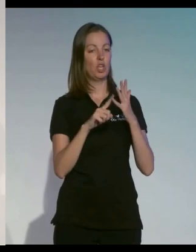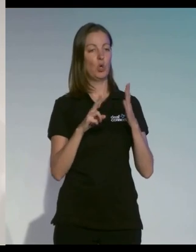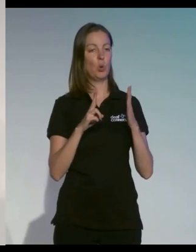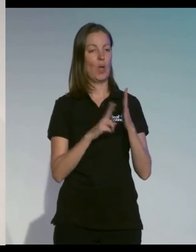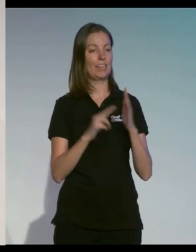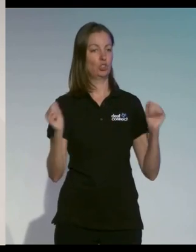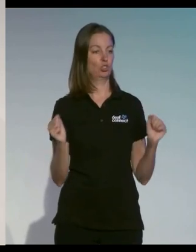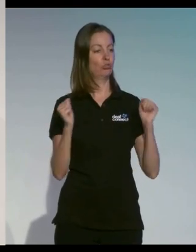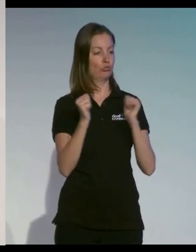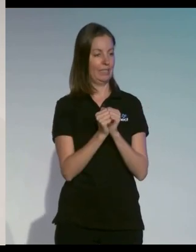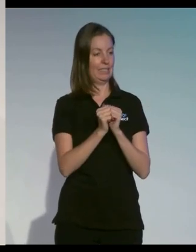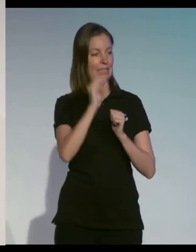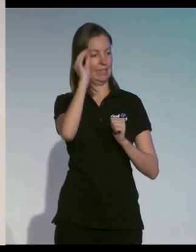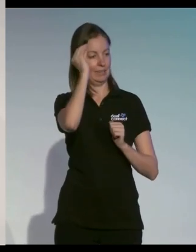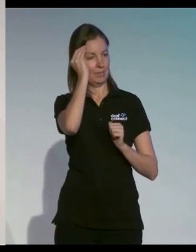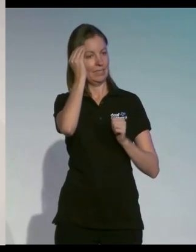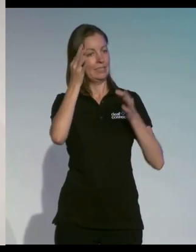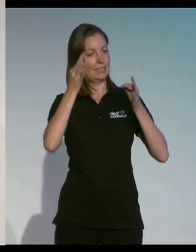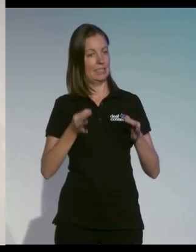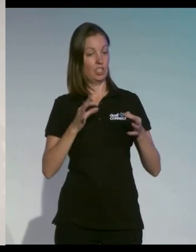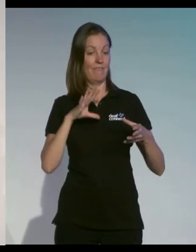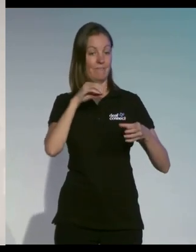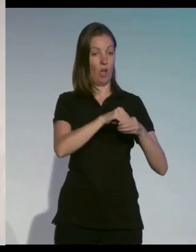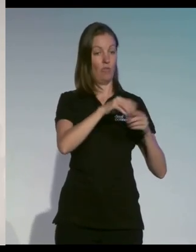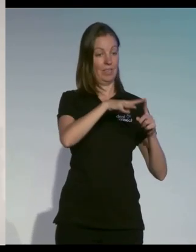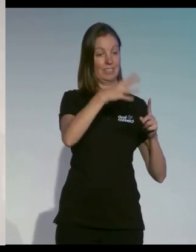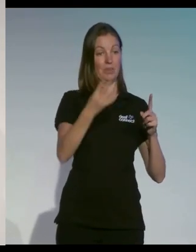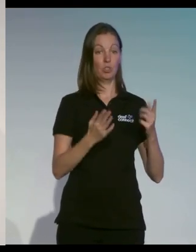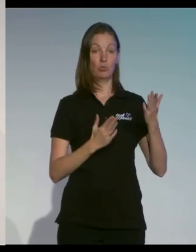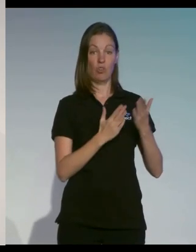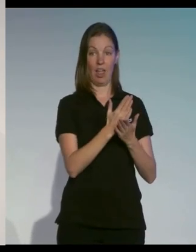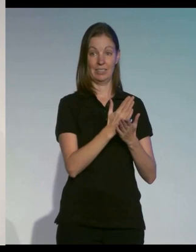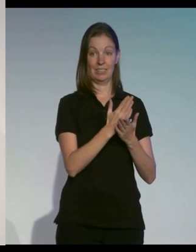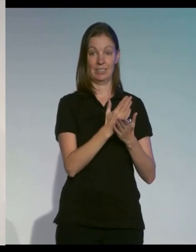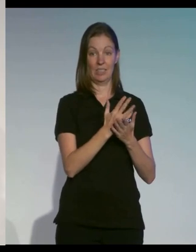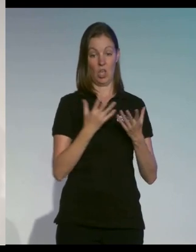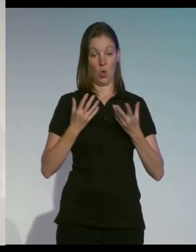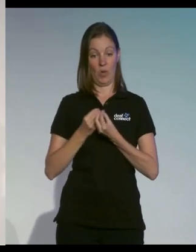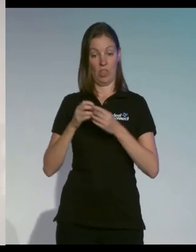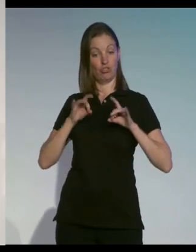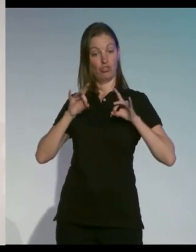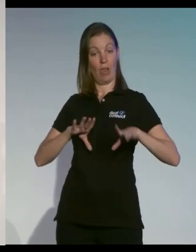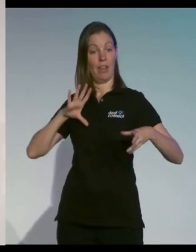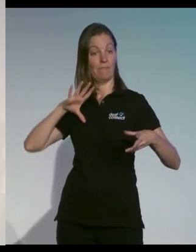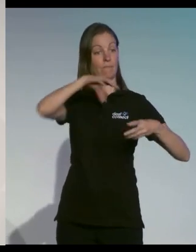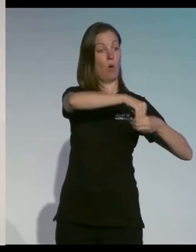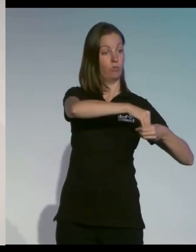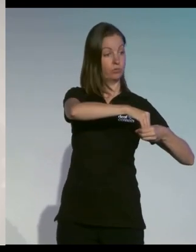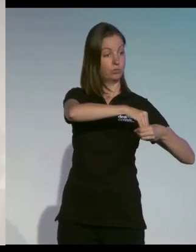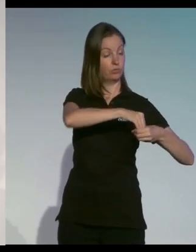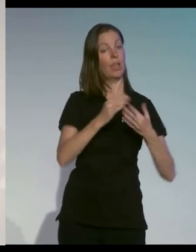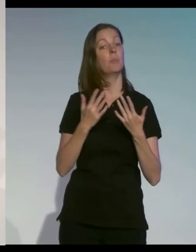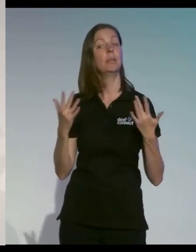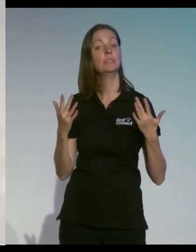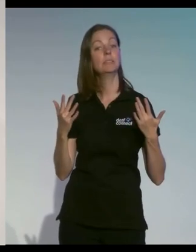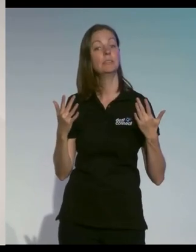Treaty Committee decisions involving LGBTIQ rights have been with Australia as one of the parties? So we know